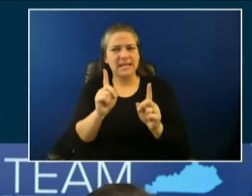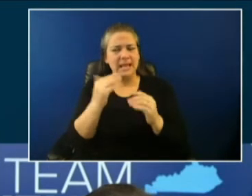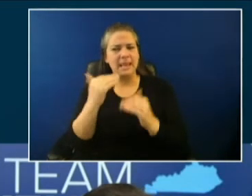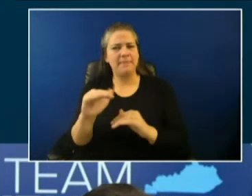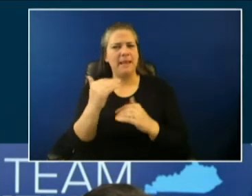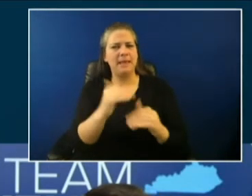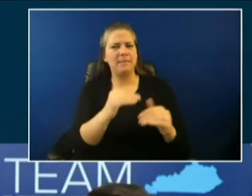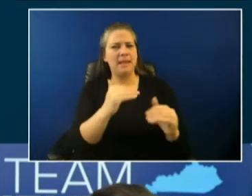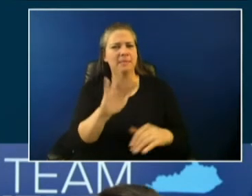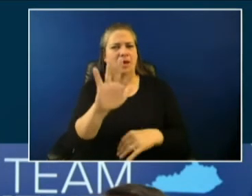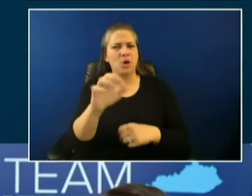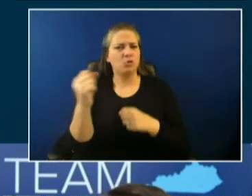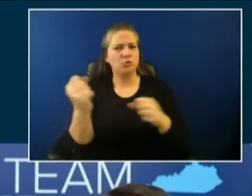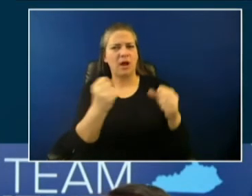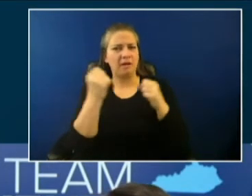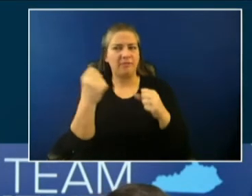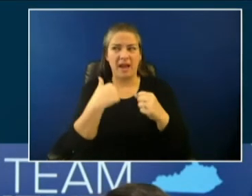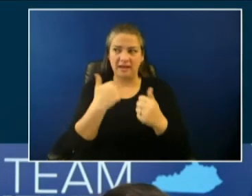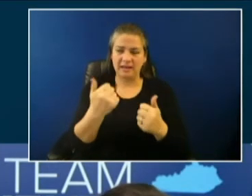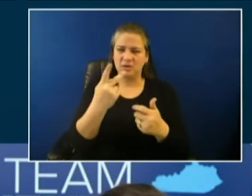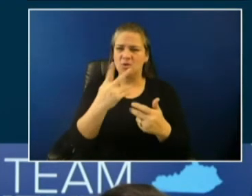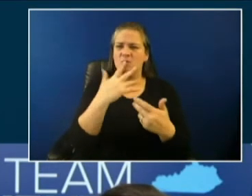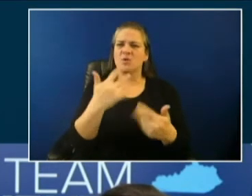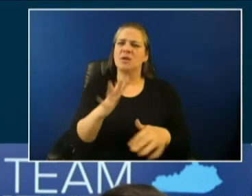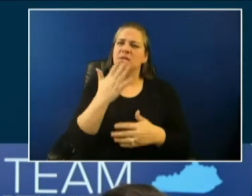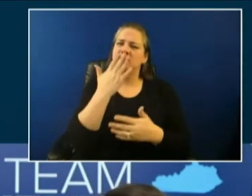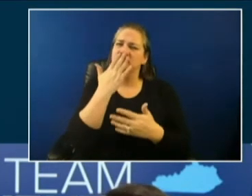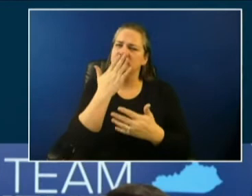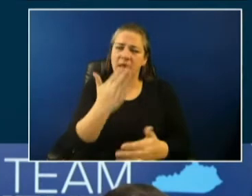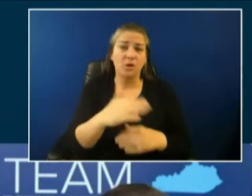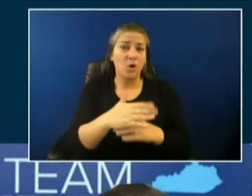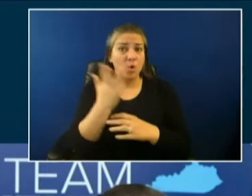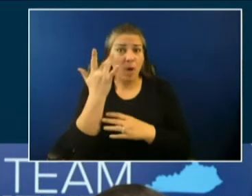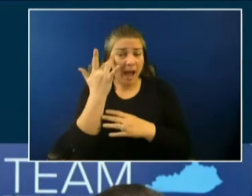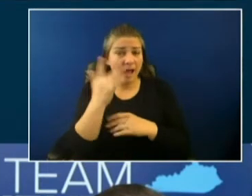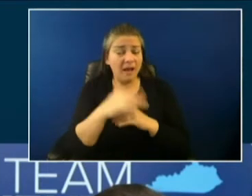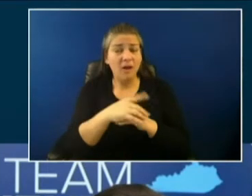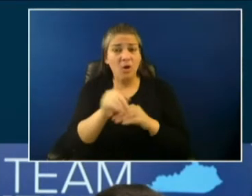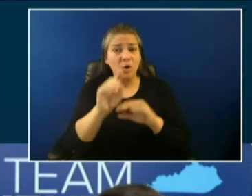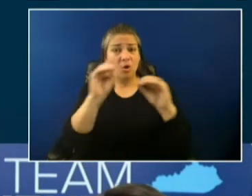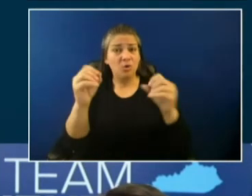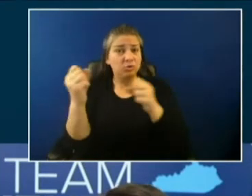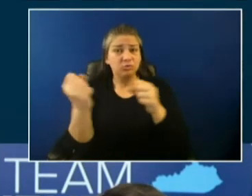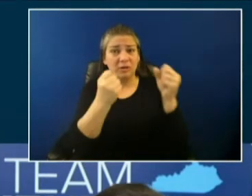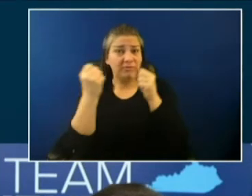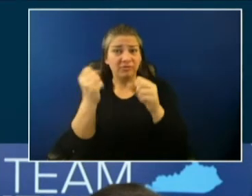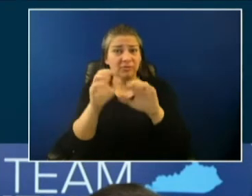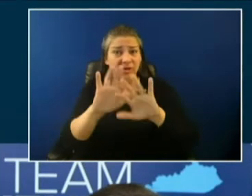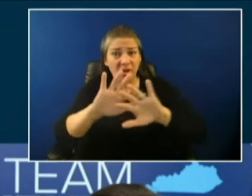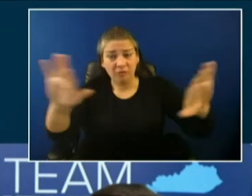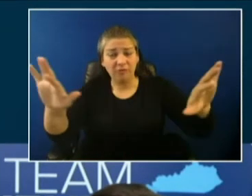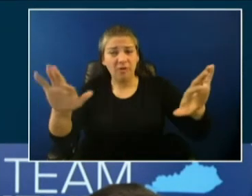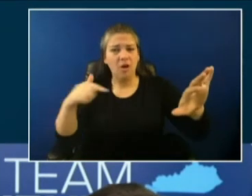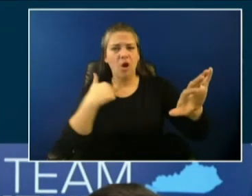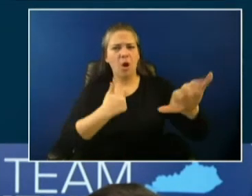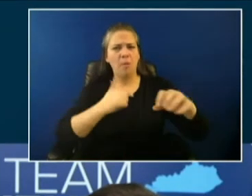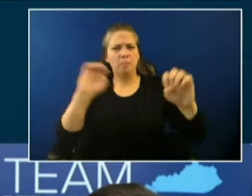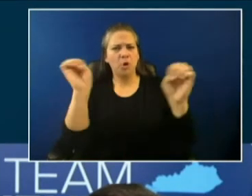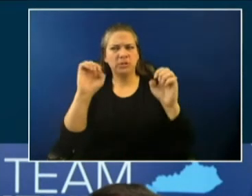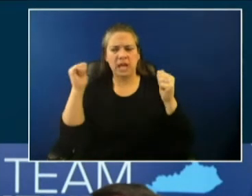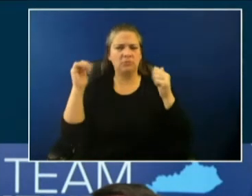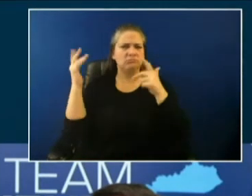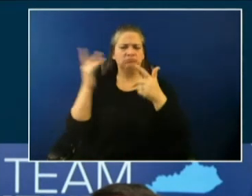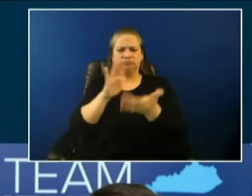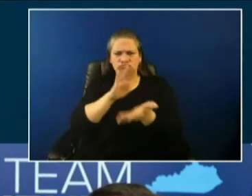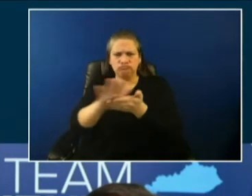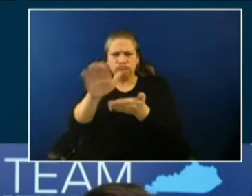already, and we want to thank them because that allows our vehicles, our emergency vehicles, our transportation, our snow